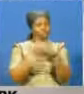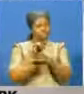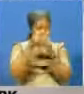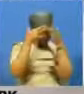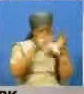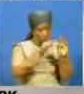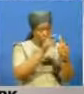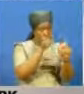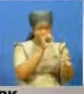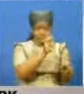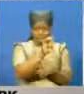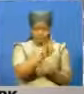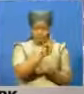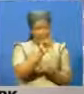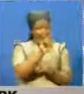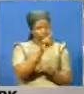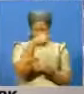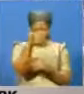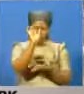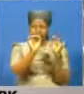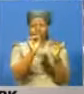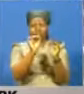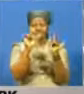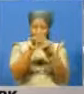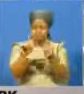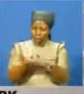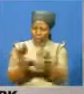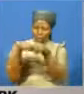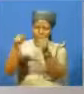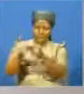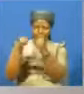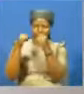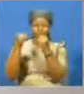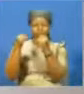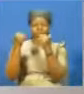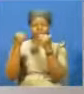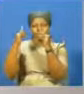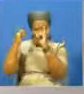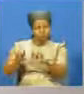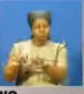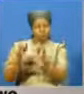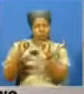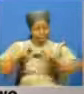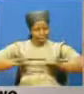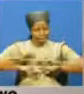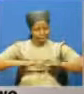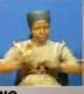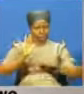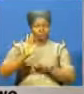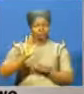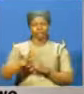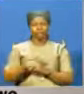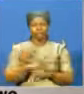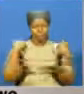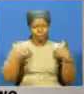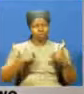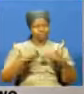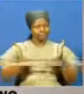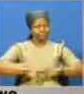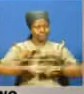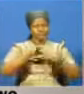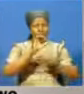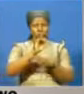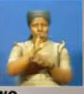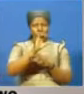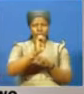EU were unnecessarily made and contravened Cotonou Agreement. I share the concern of affected OACPS